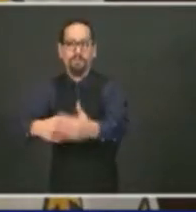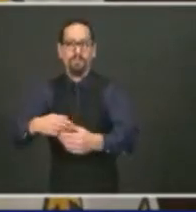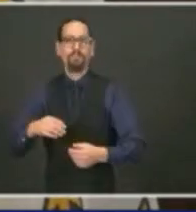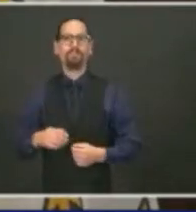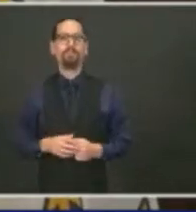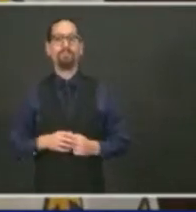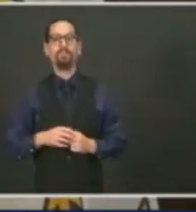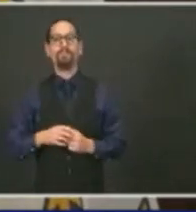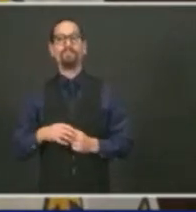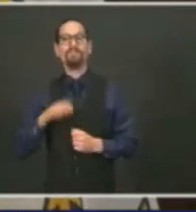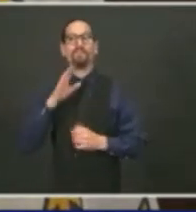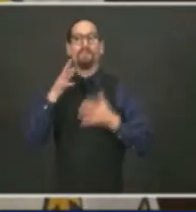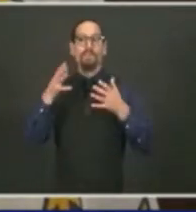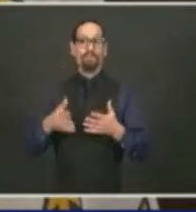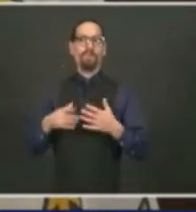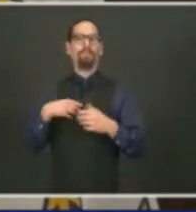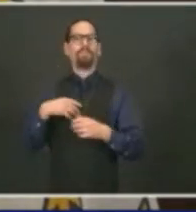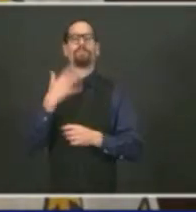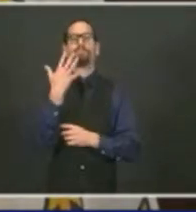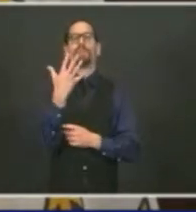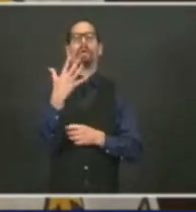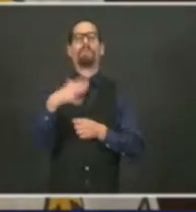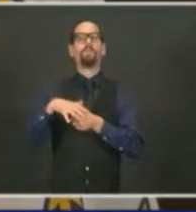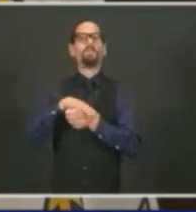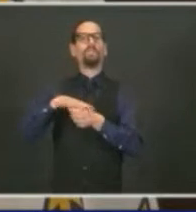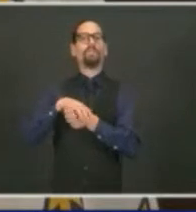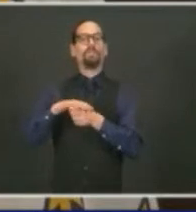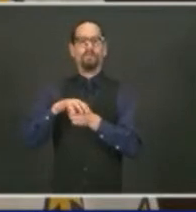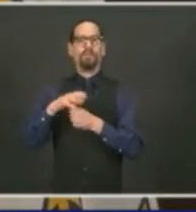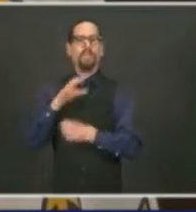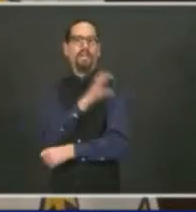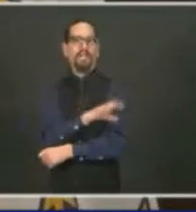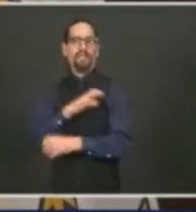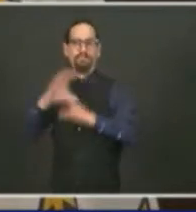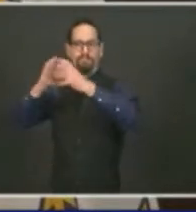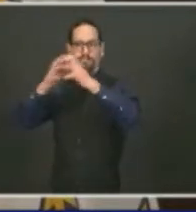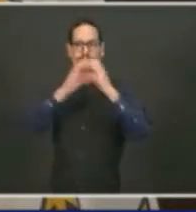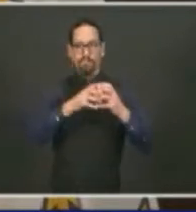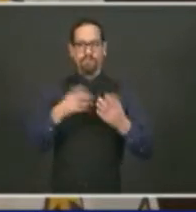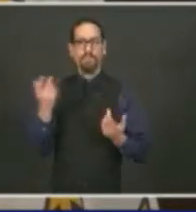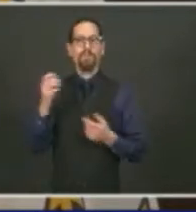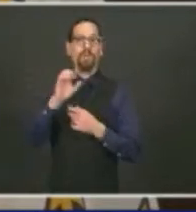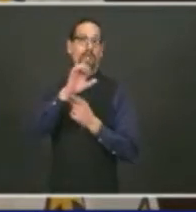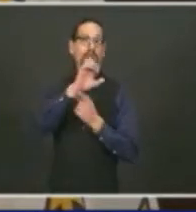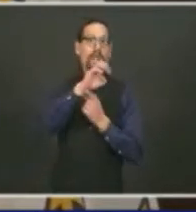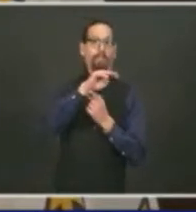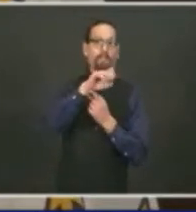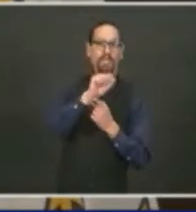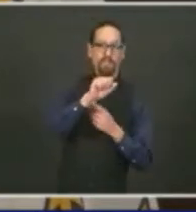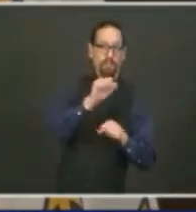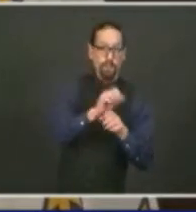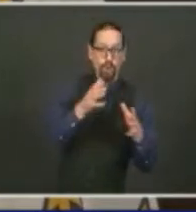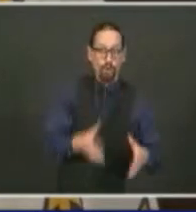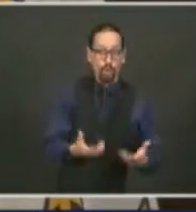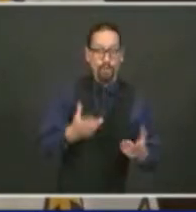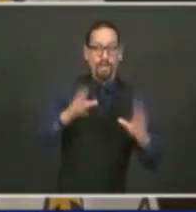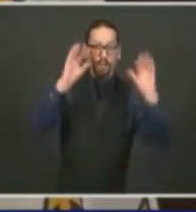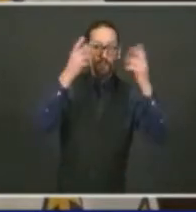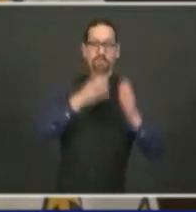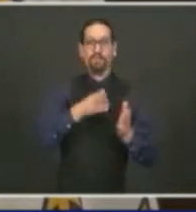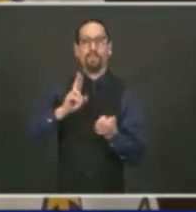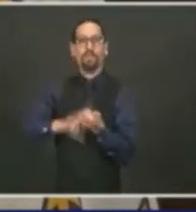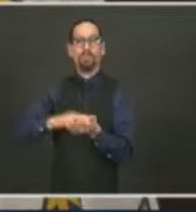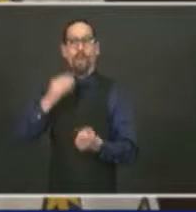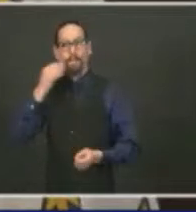state that will be opening up in the near future for EMS workers, for home health workers, hospice workers, and as soon as we have